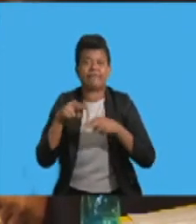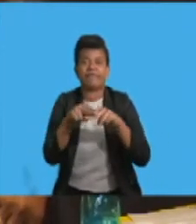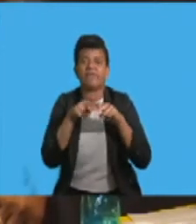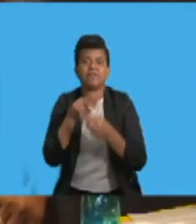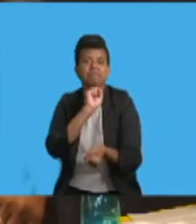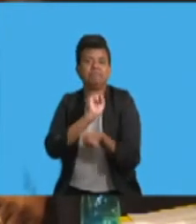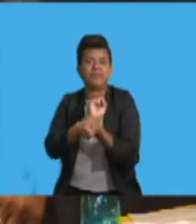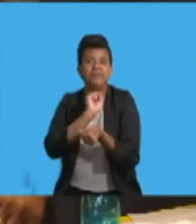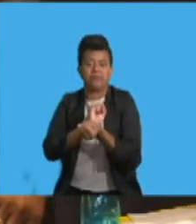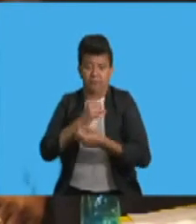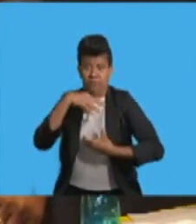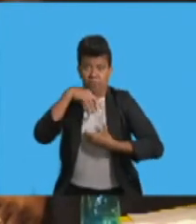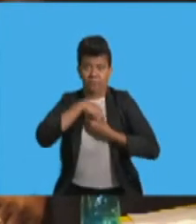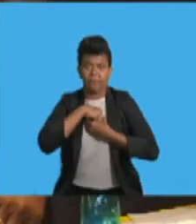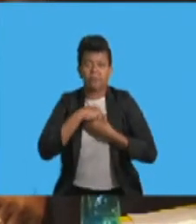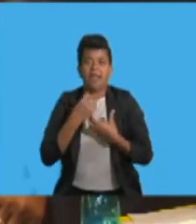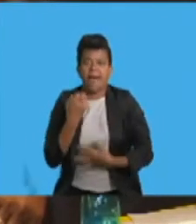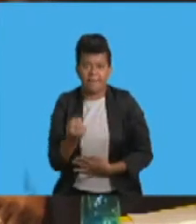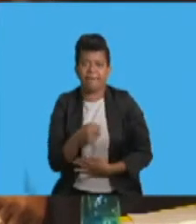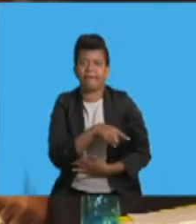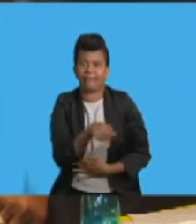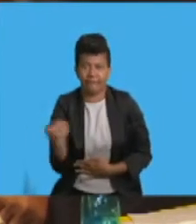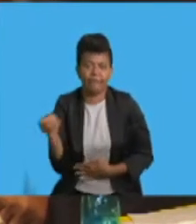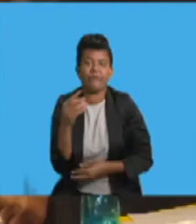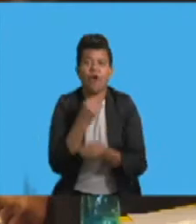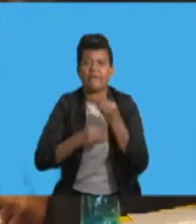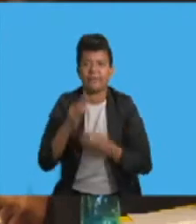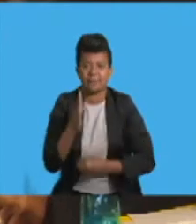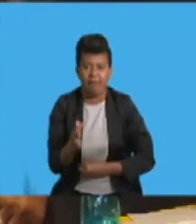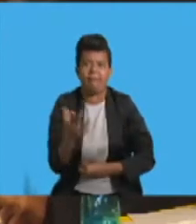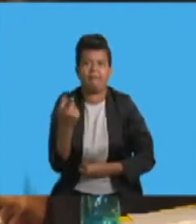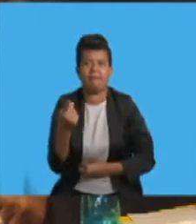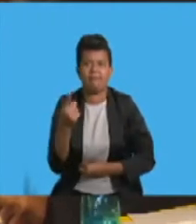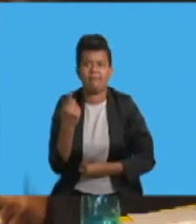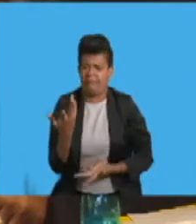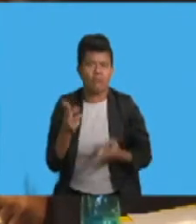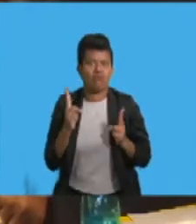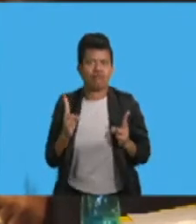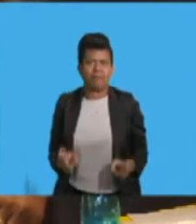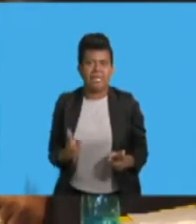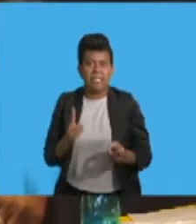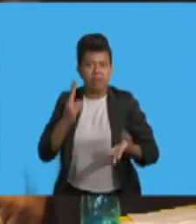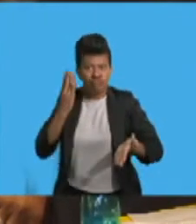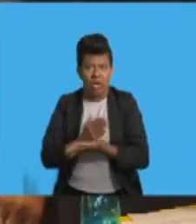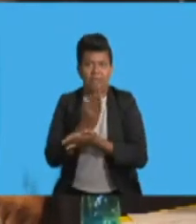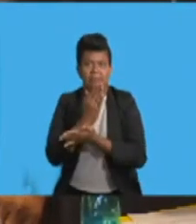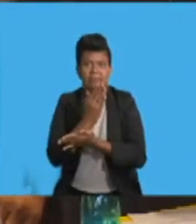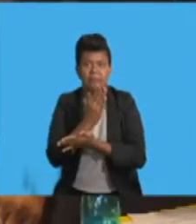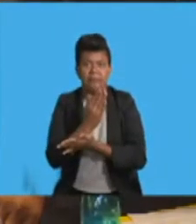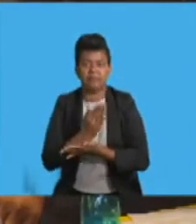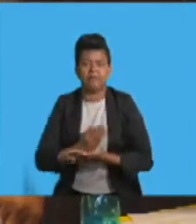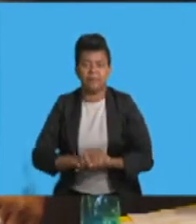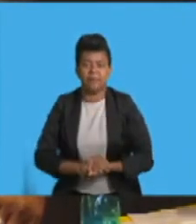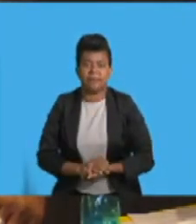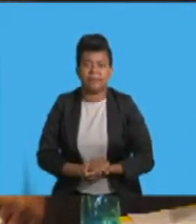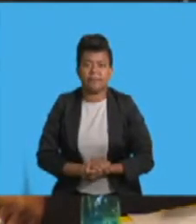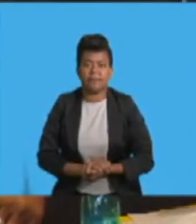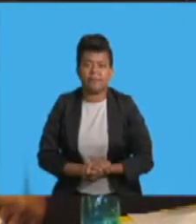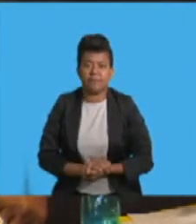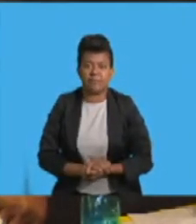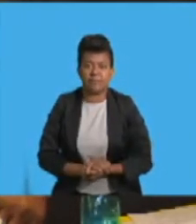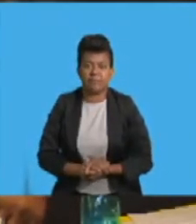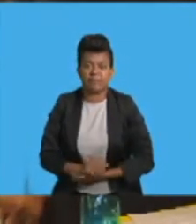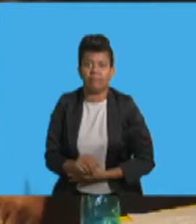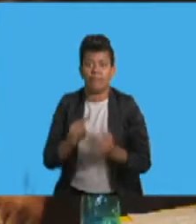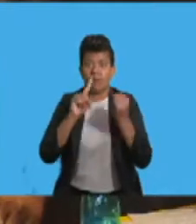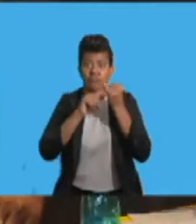have officers from the Human Rights Office of the UN representative here in Suva, visiting the